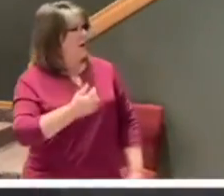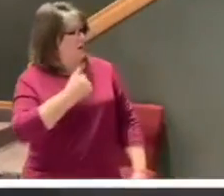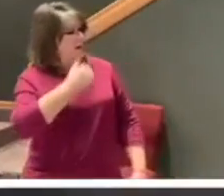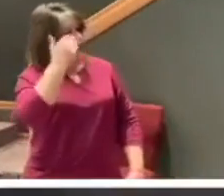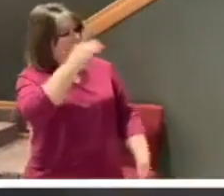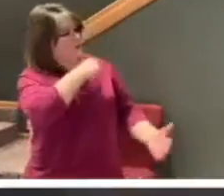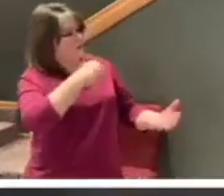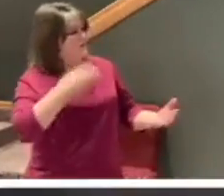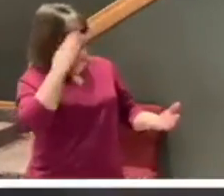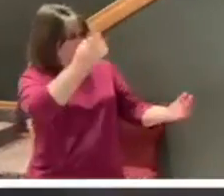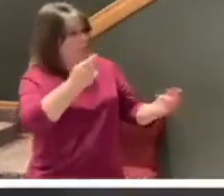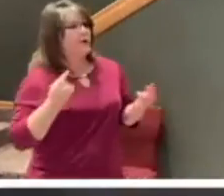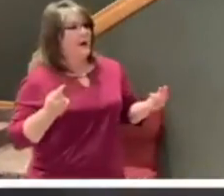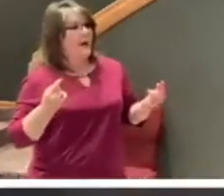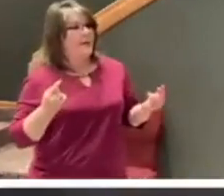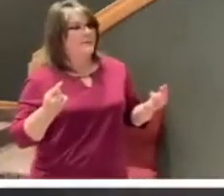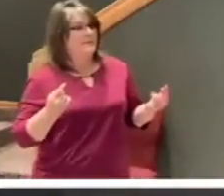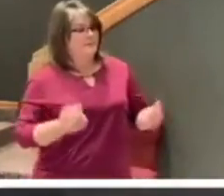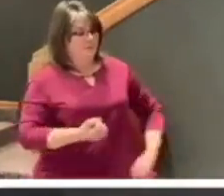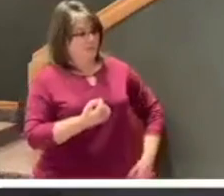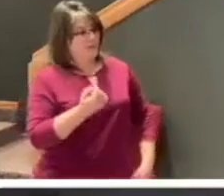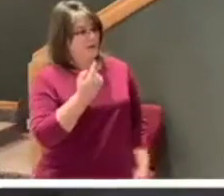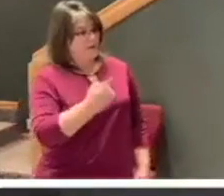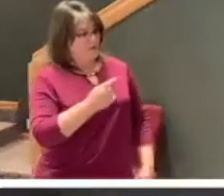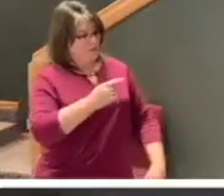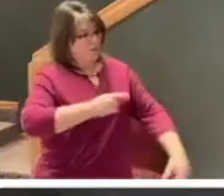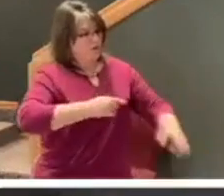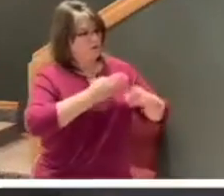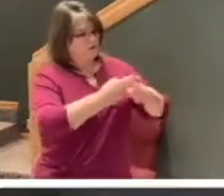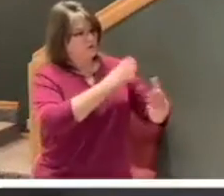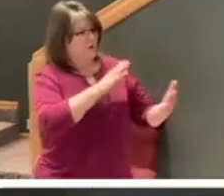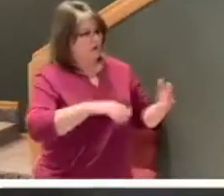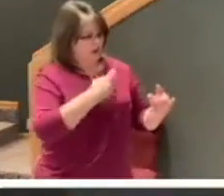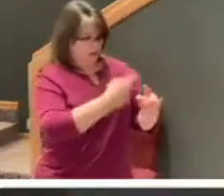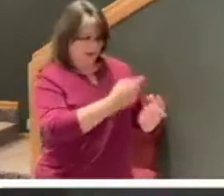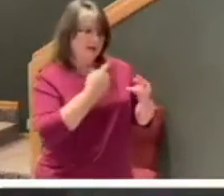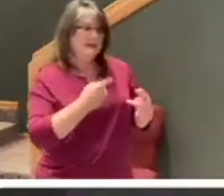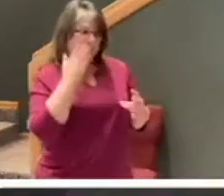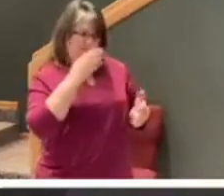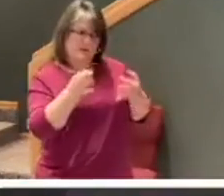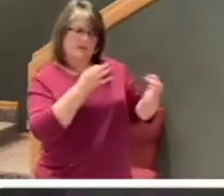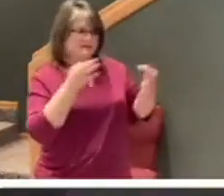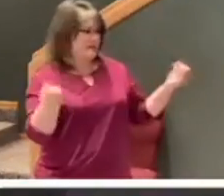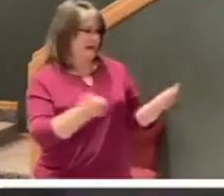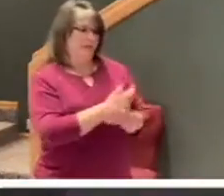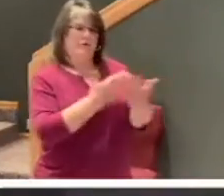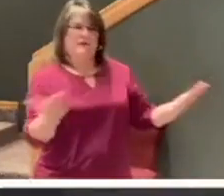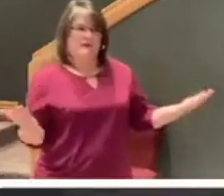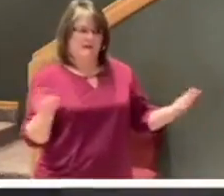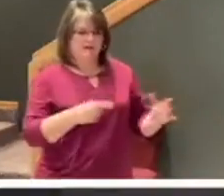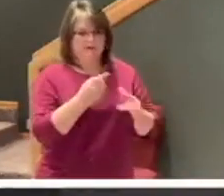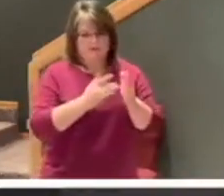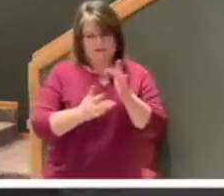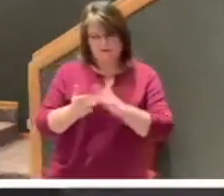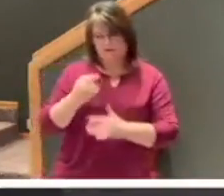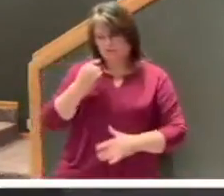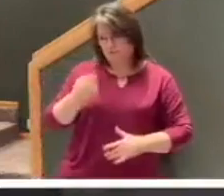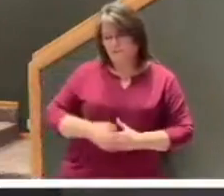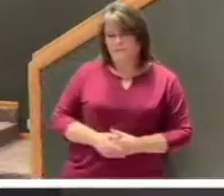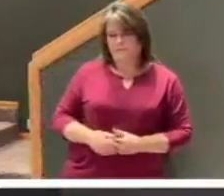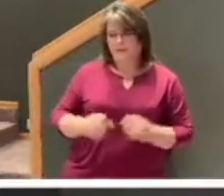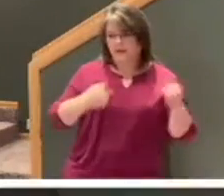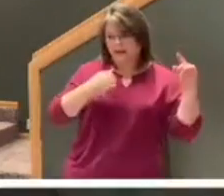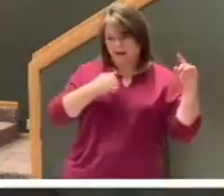Messiah is coming, the one who is called Christ. When he comes, he's going to explain everything to us. Then Jesus told her,